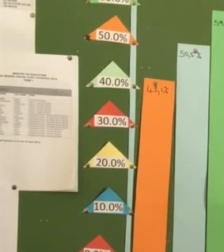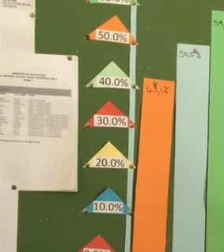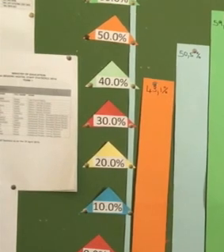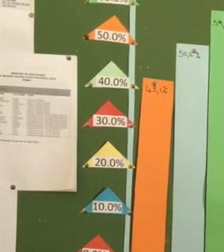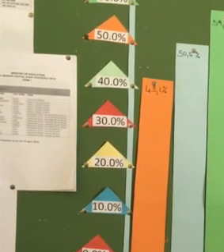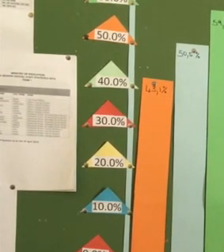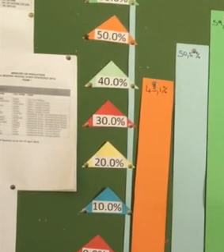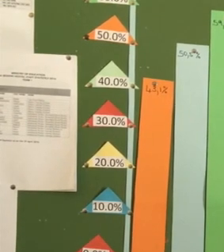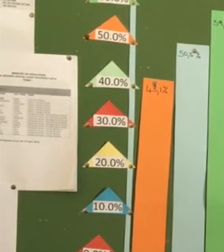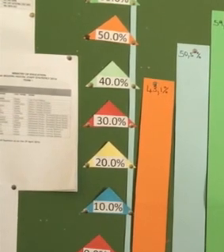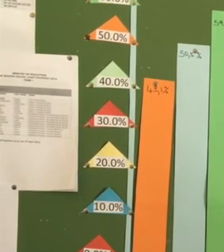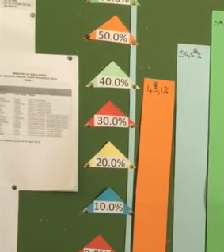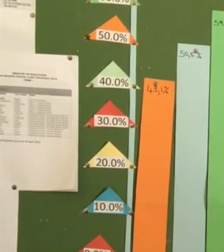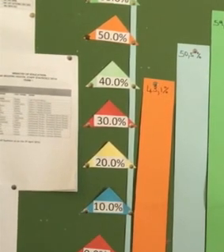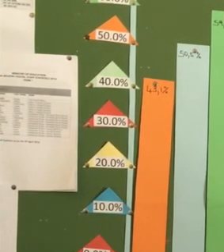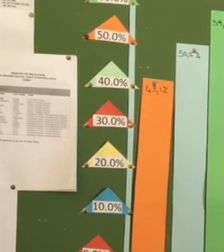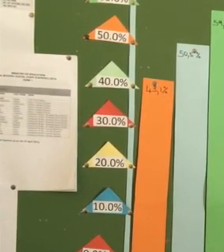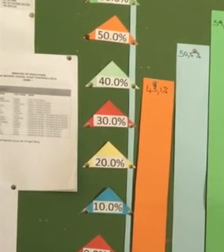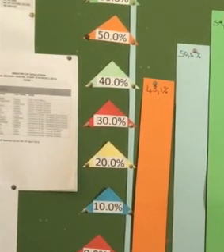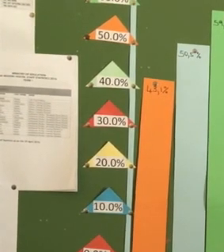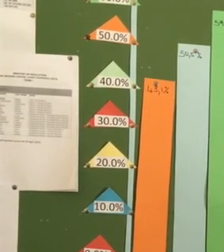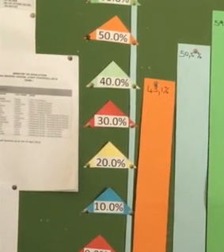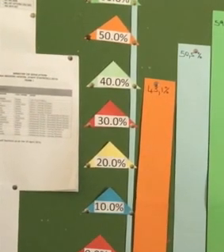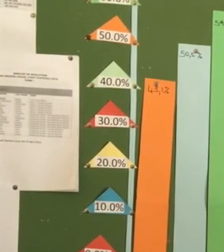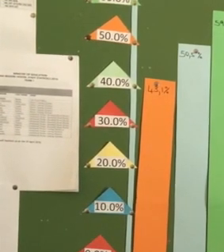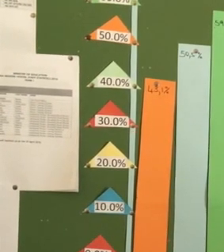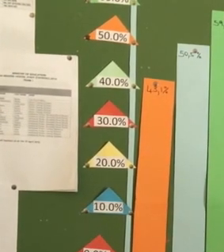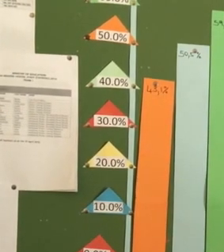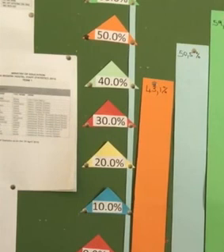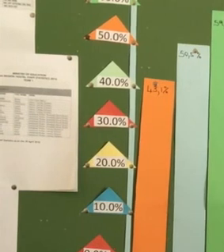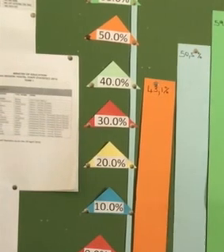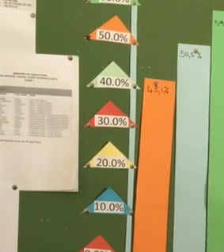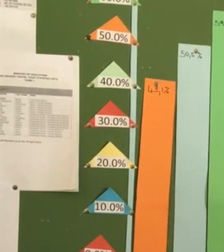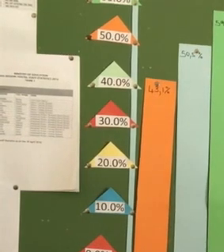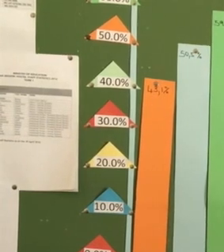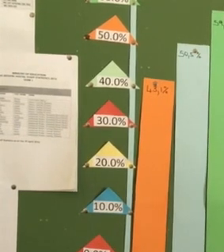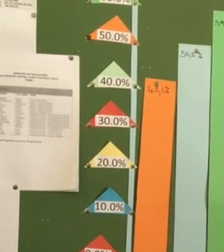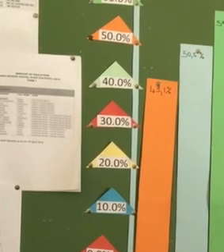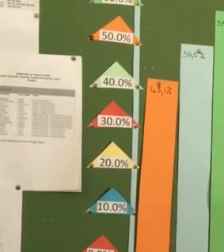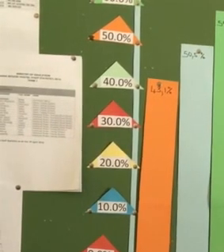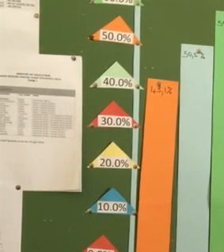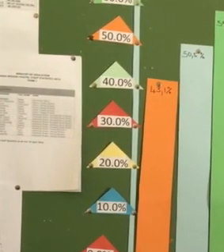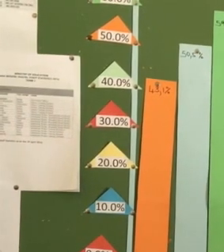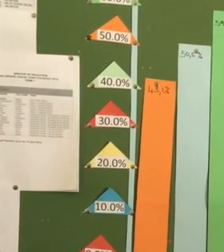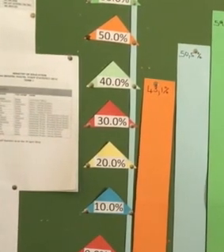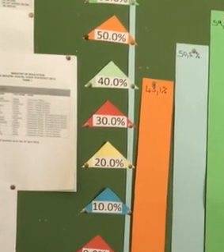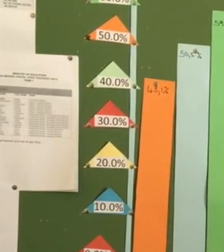if the materials are delivered in the afternoon, they can pick in the